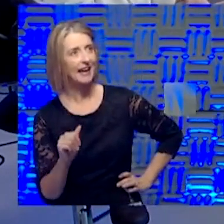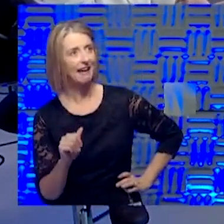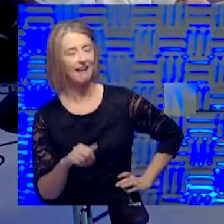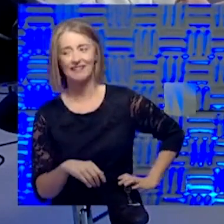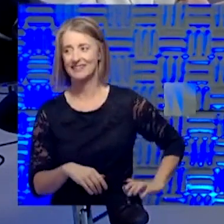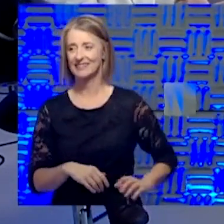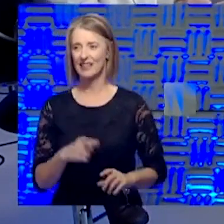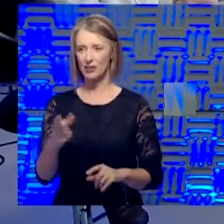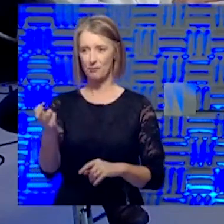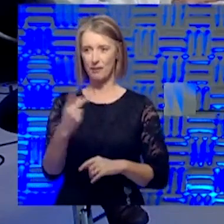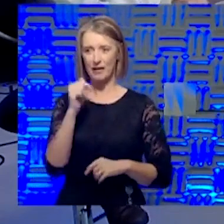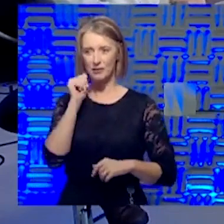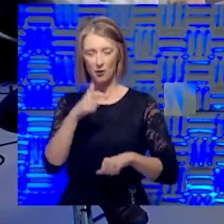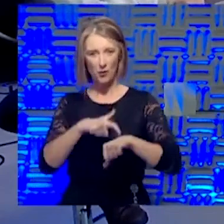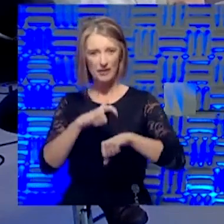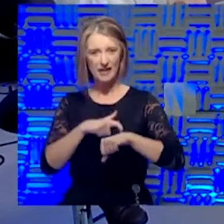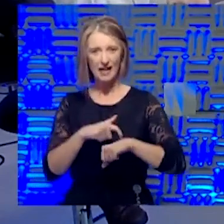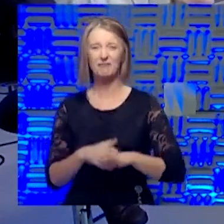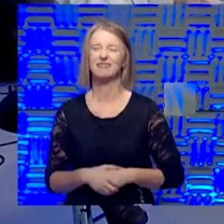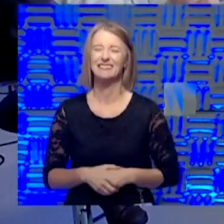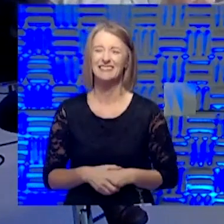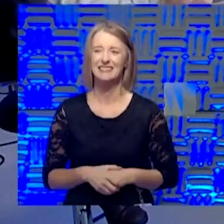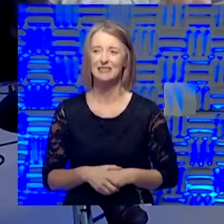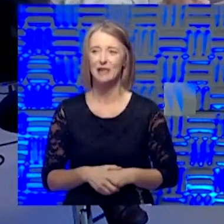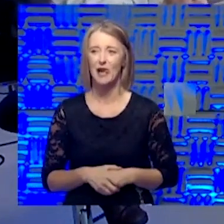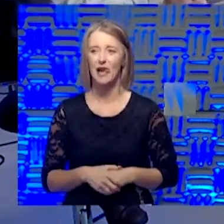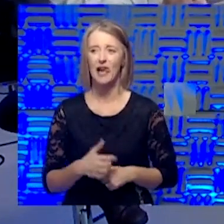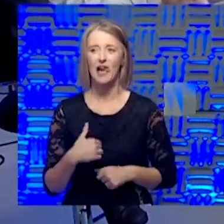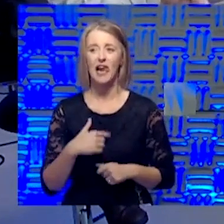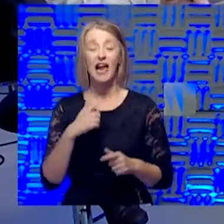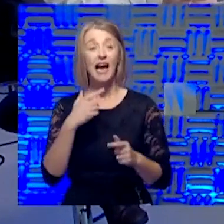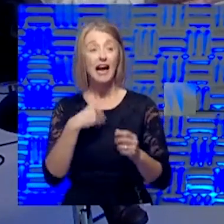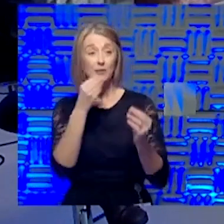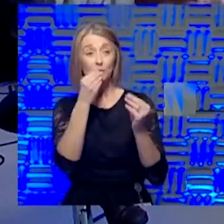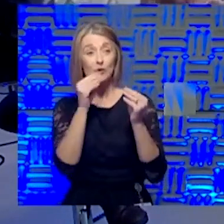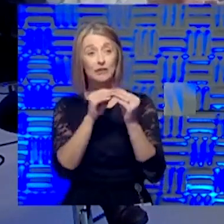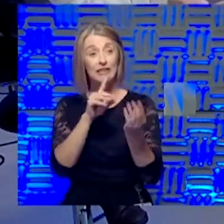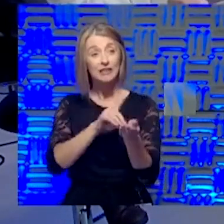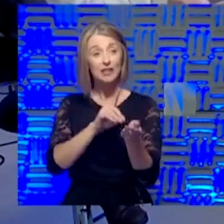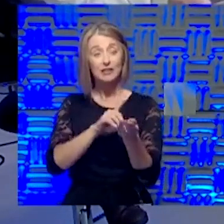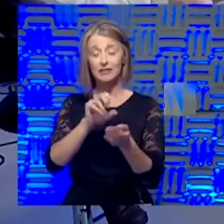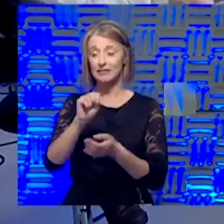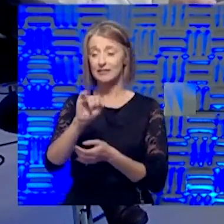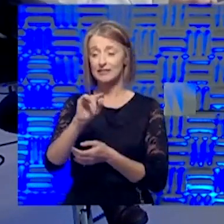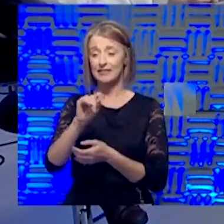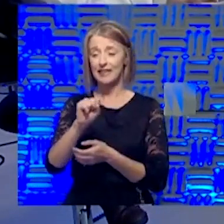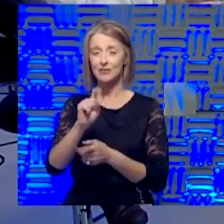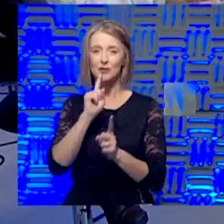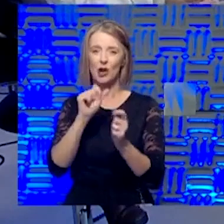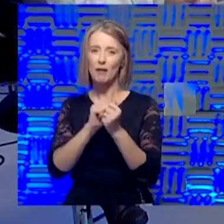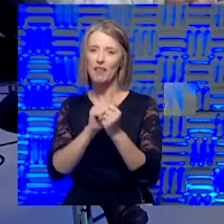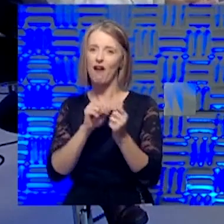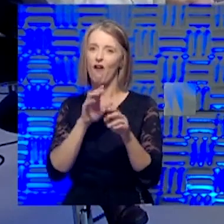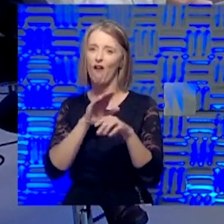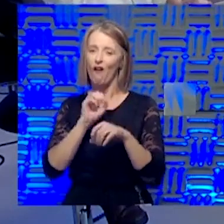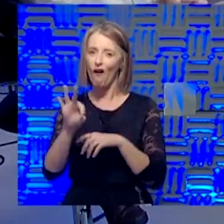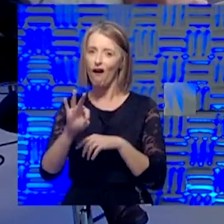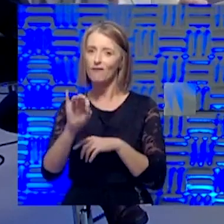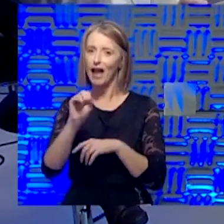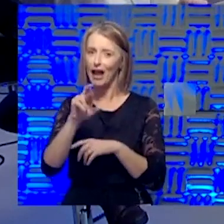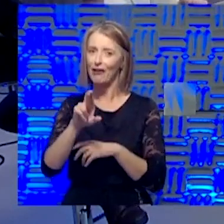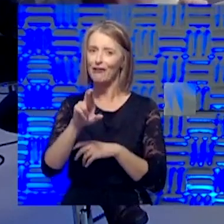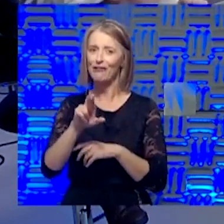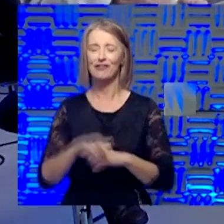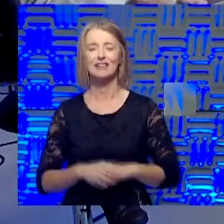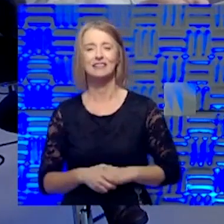ask. show tomorrow? What time is it? I kissed Dr. Stites. Is that a problem? We can answer that offline. But yeah,